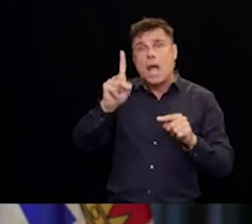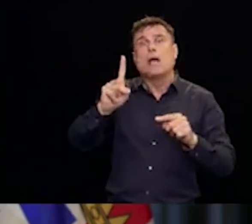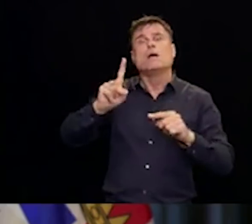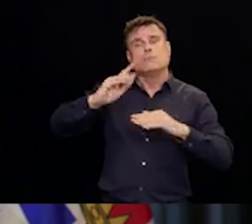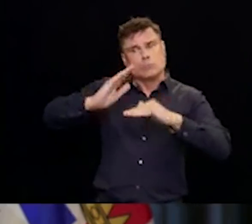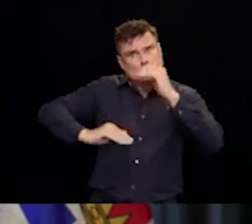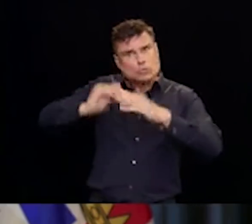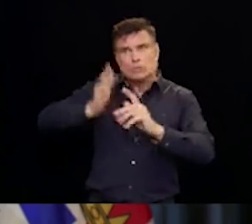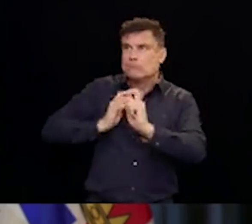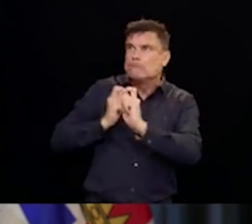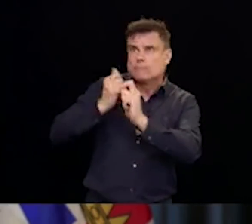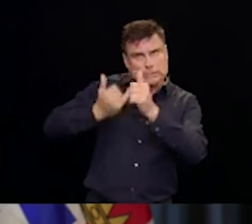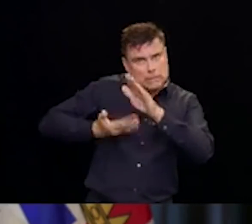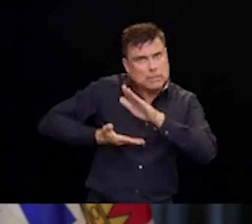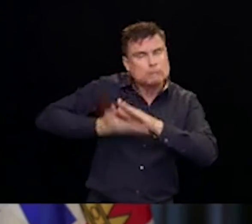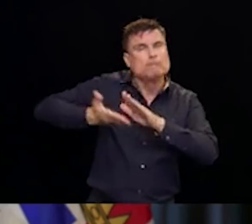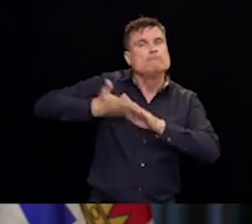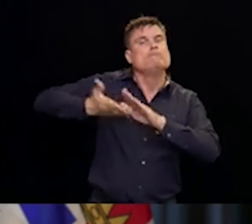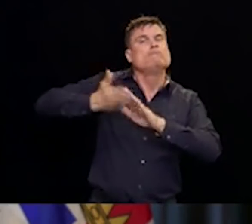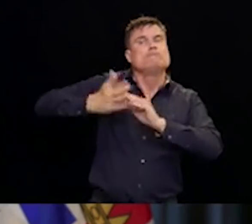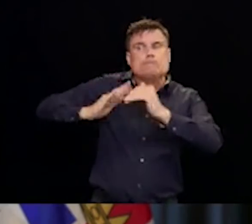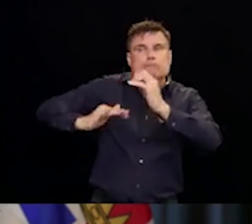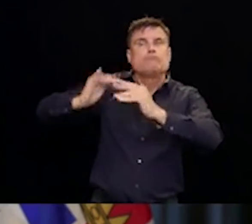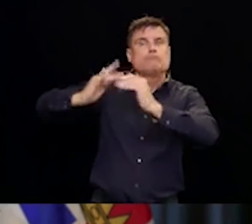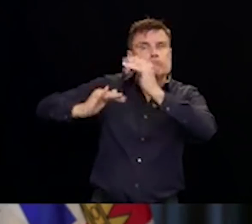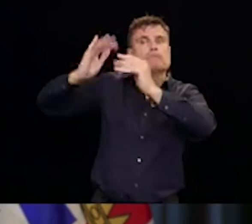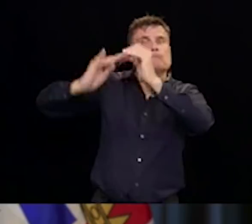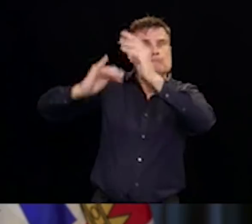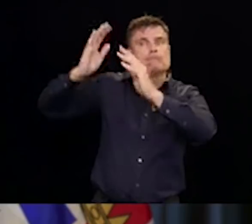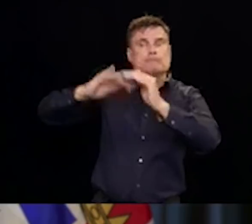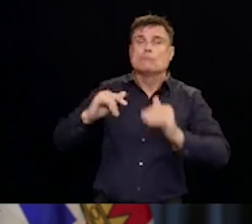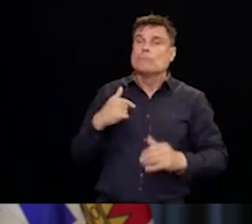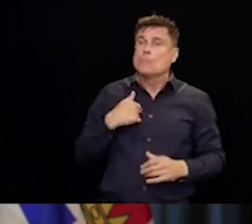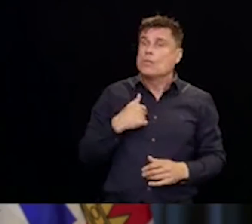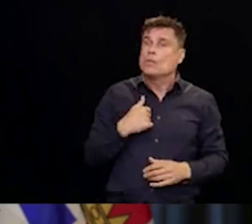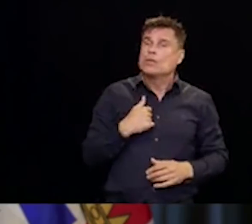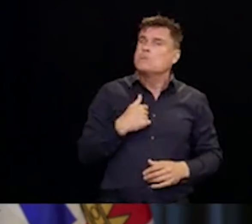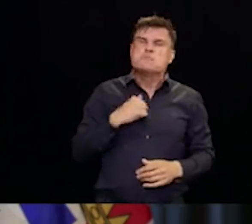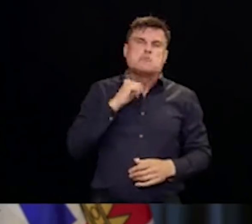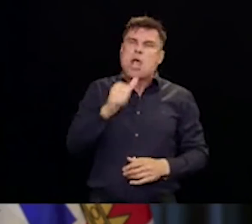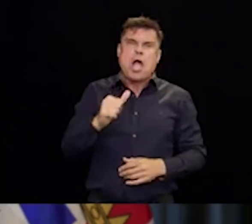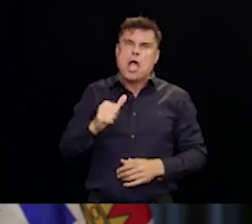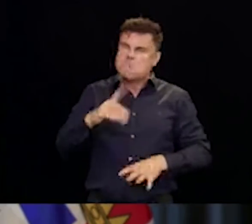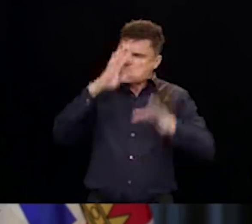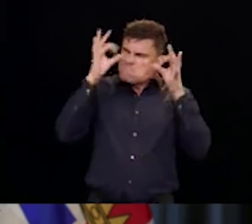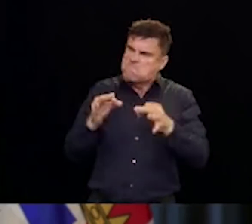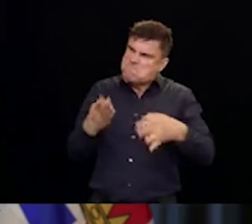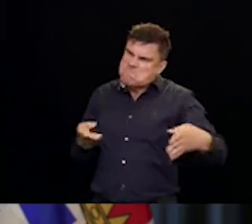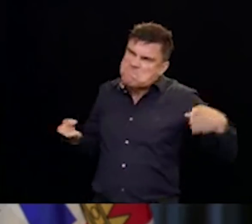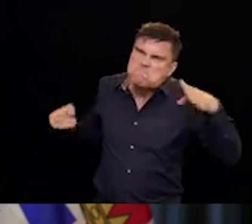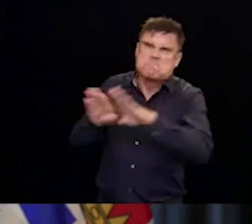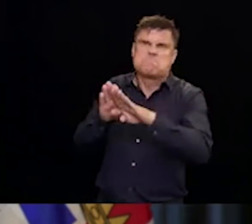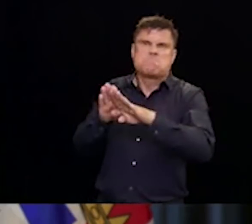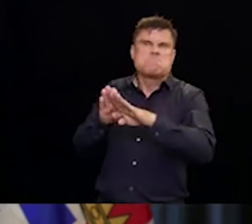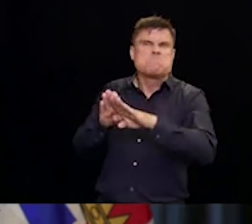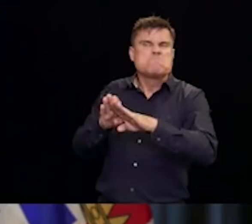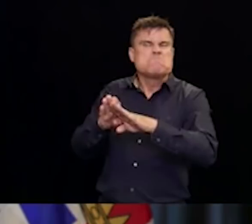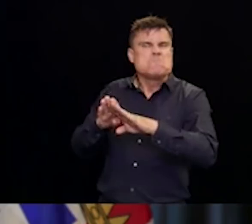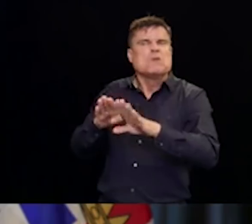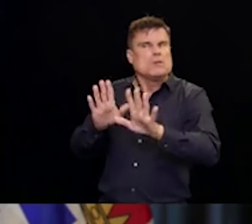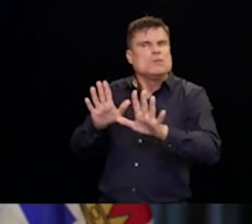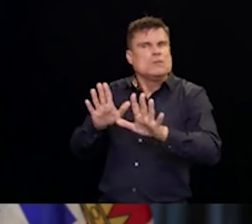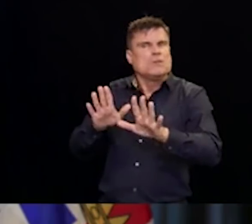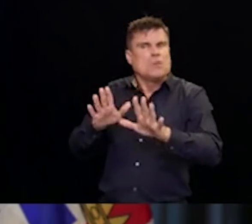can point to examples across the country, but I know your paper, Justine, has inventoried those in other provinces, so I don't need to do it here. But